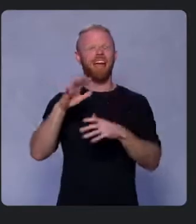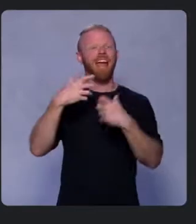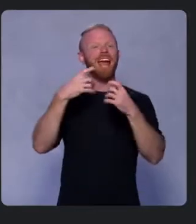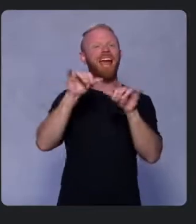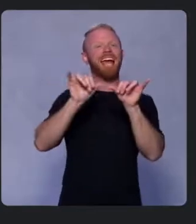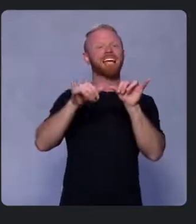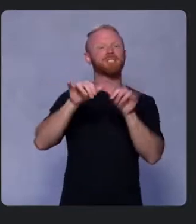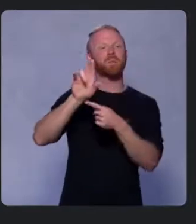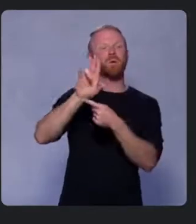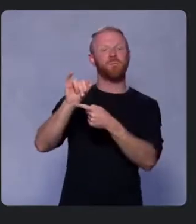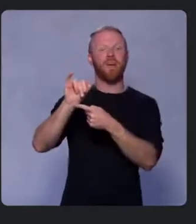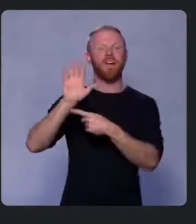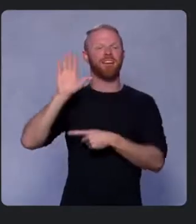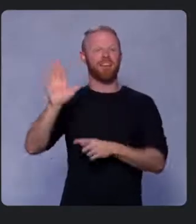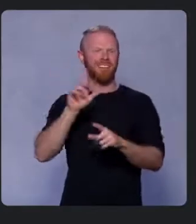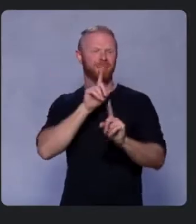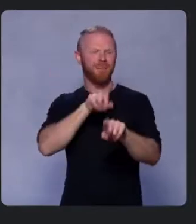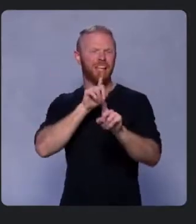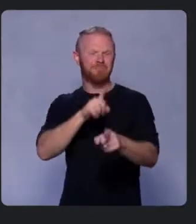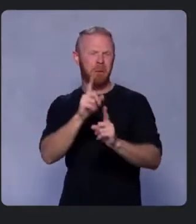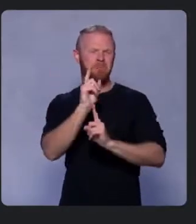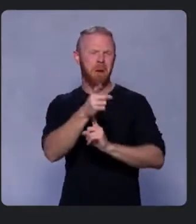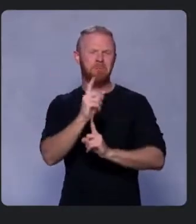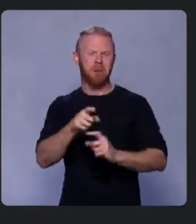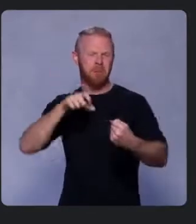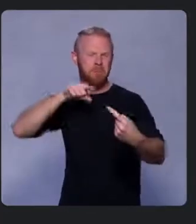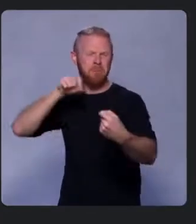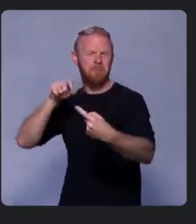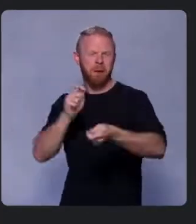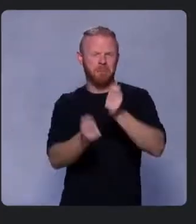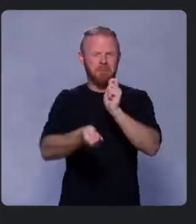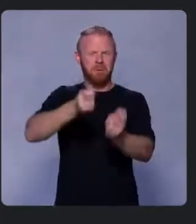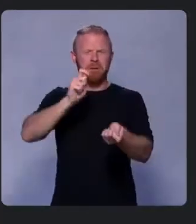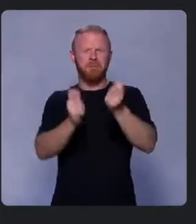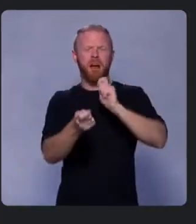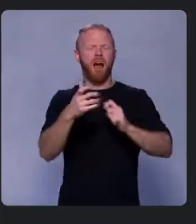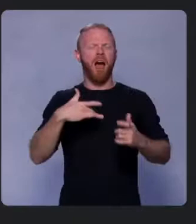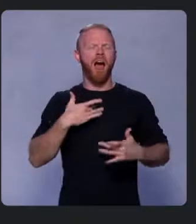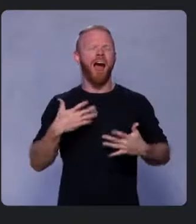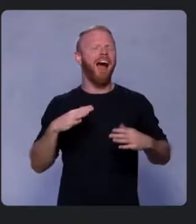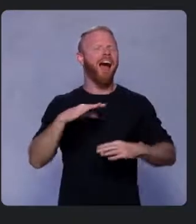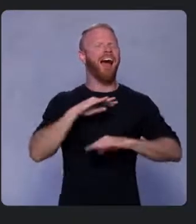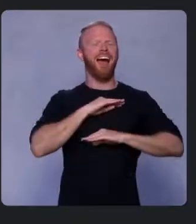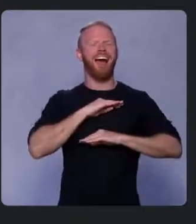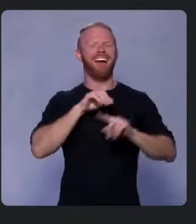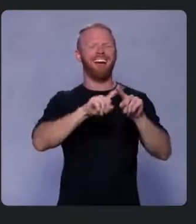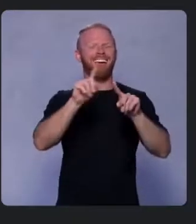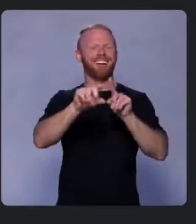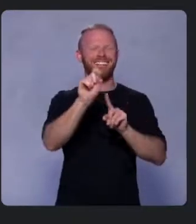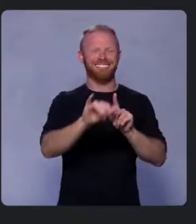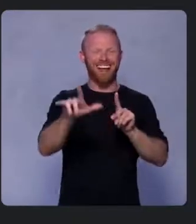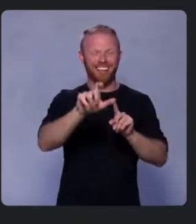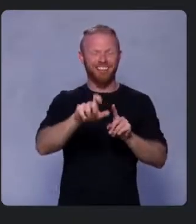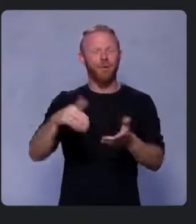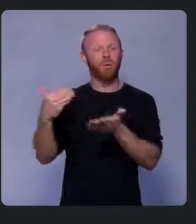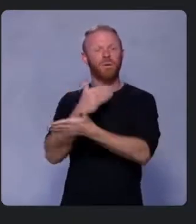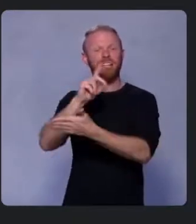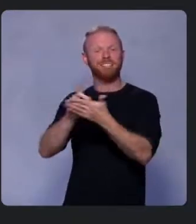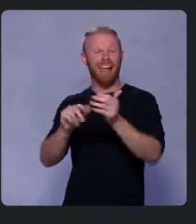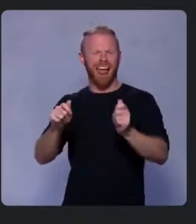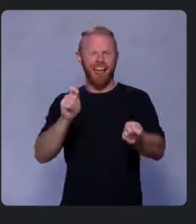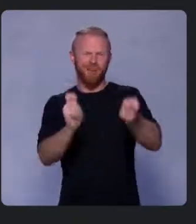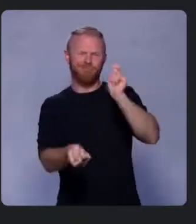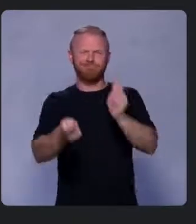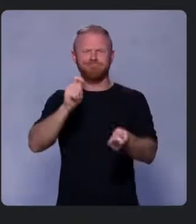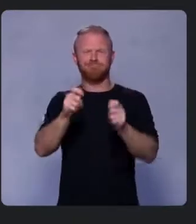real time. We can delight every style. A new design that can flex to every screen and